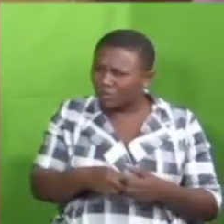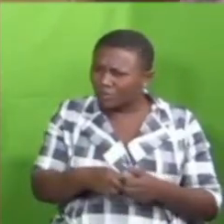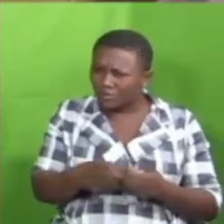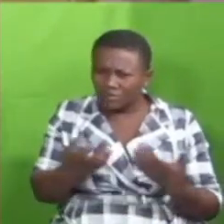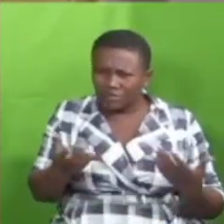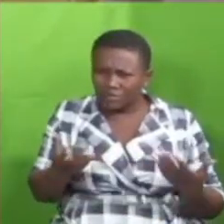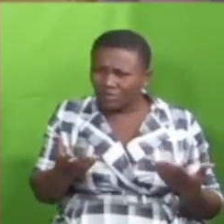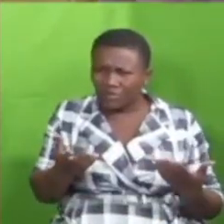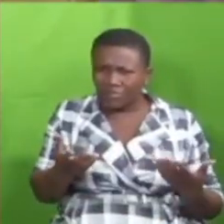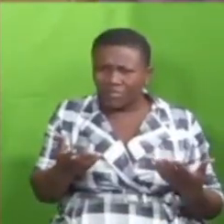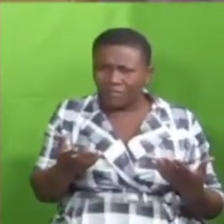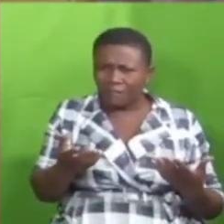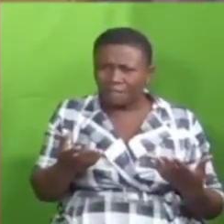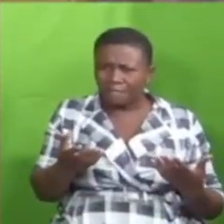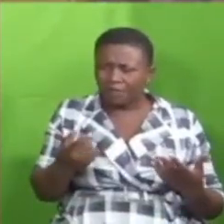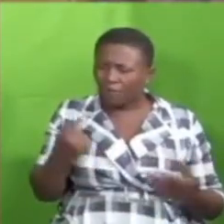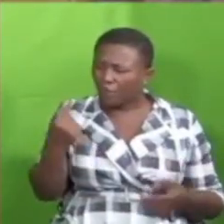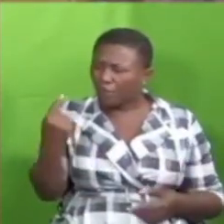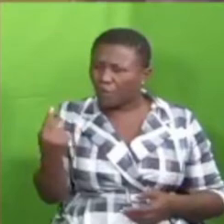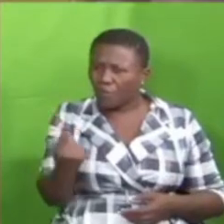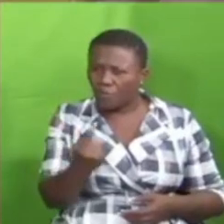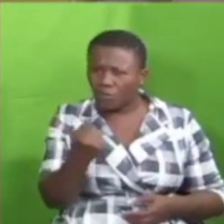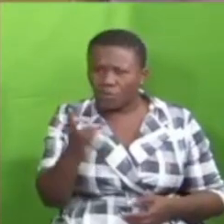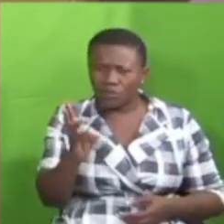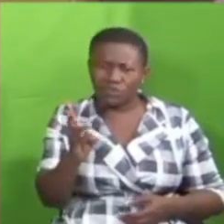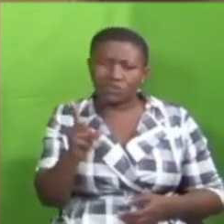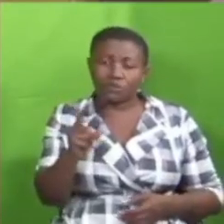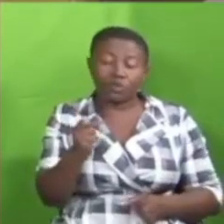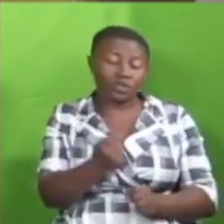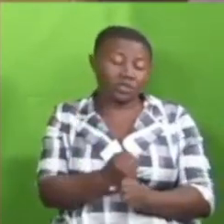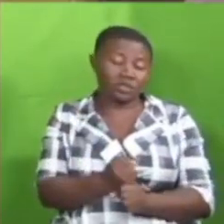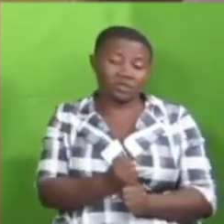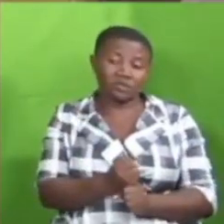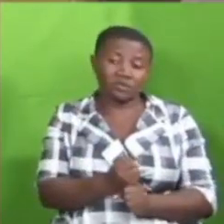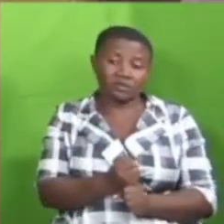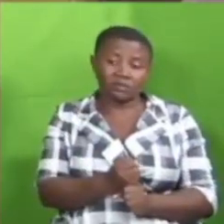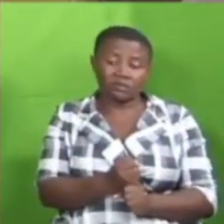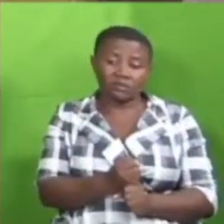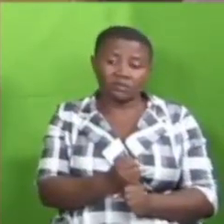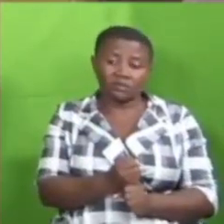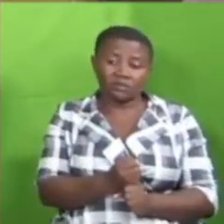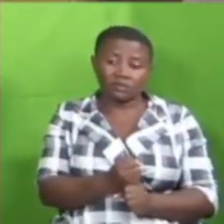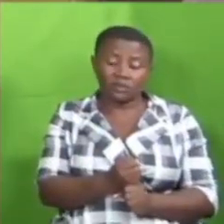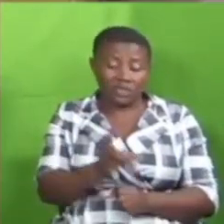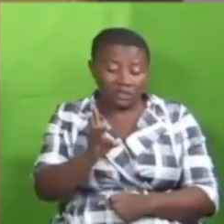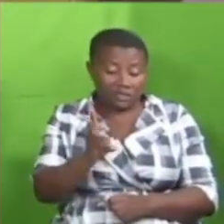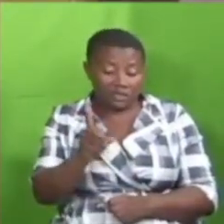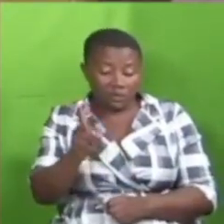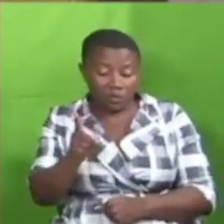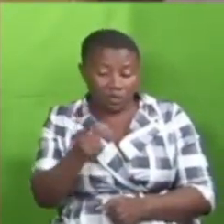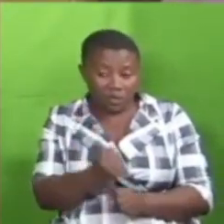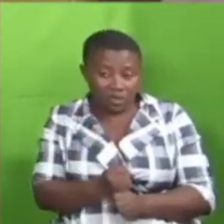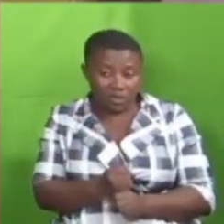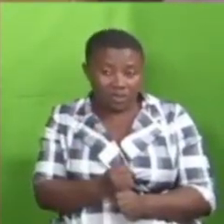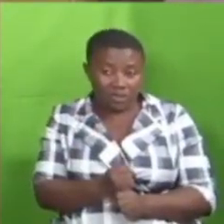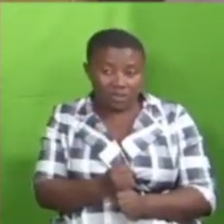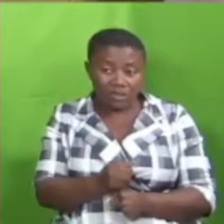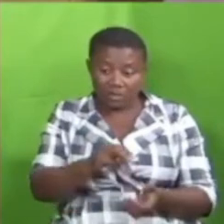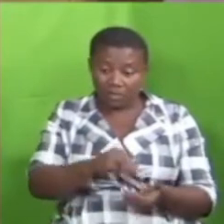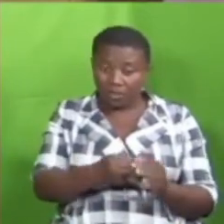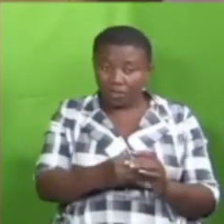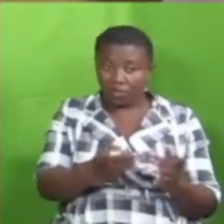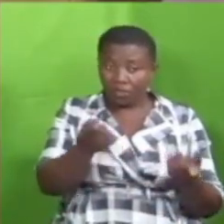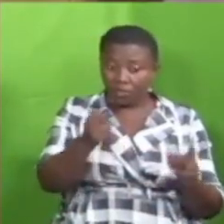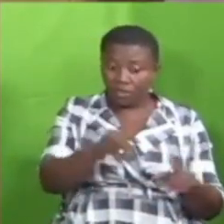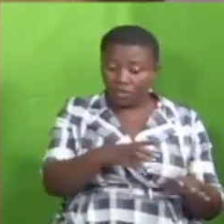age. He was only 61 years. And 61 years, and that means that he was 58 when he left this